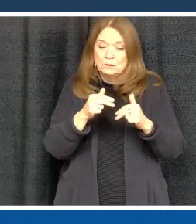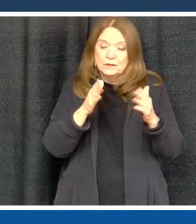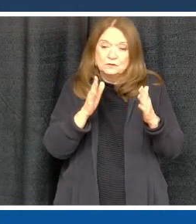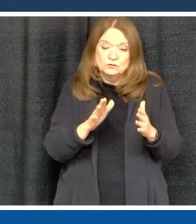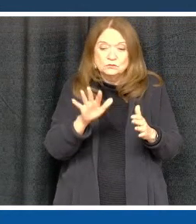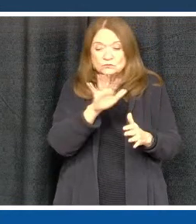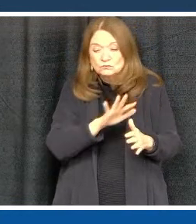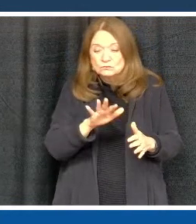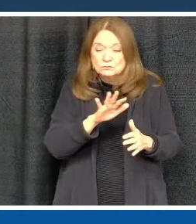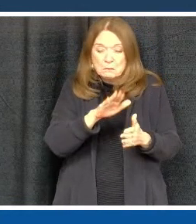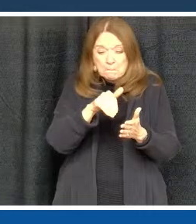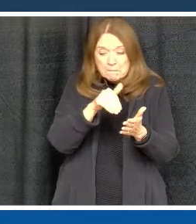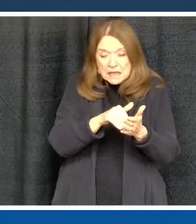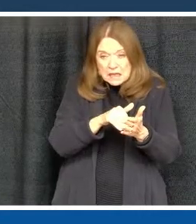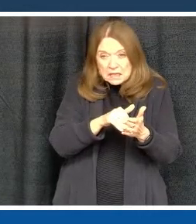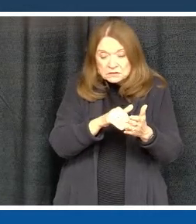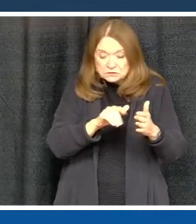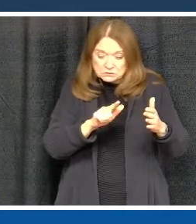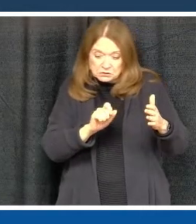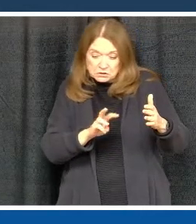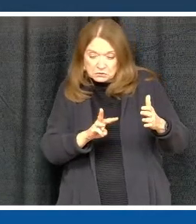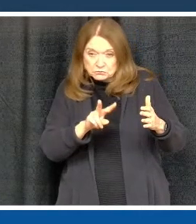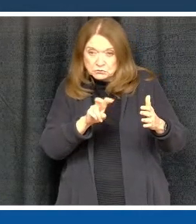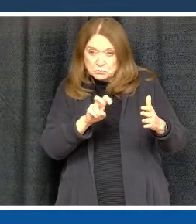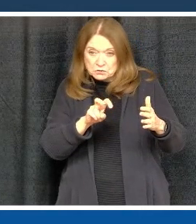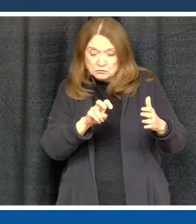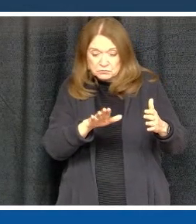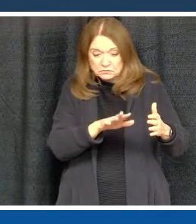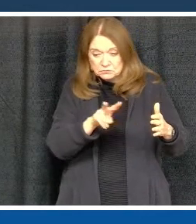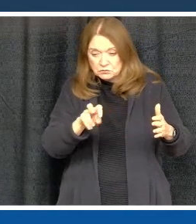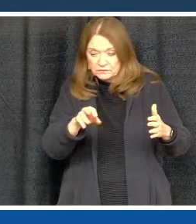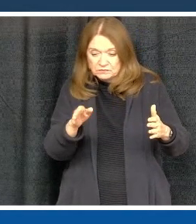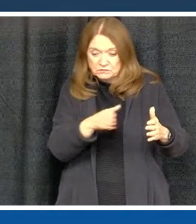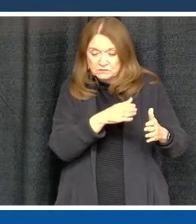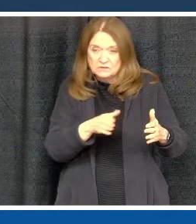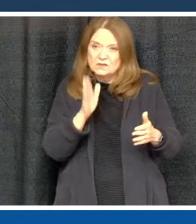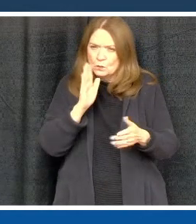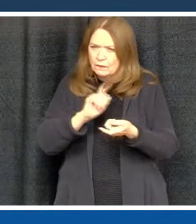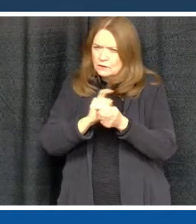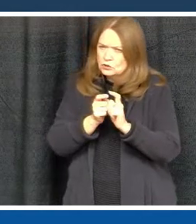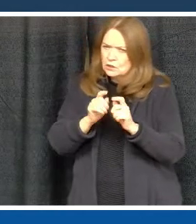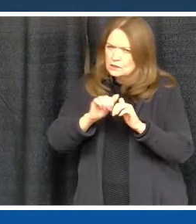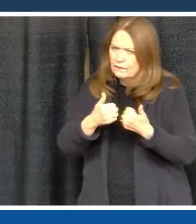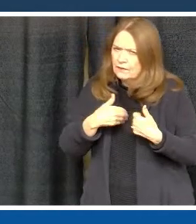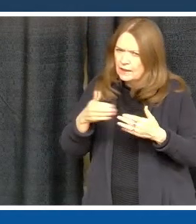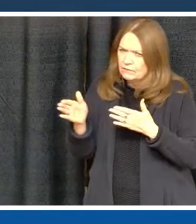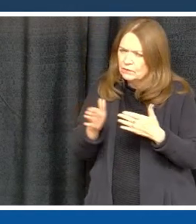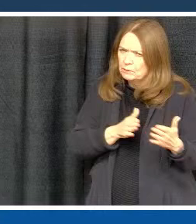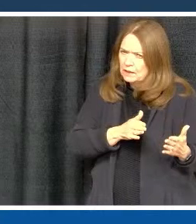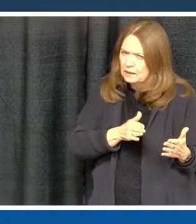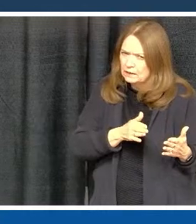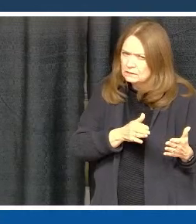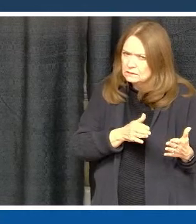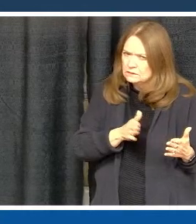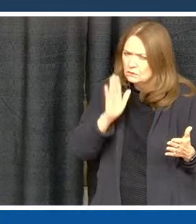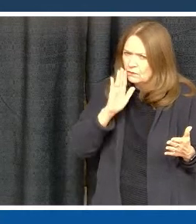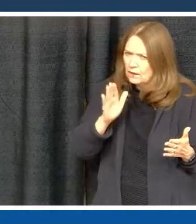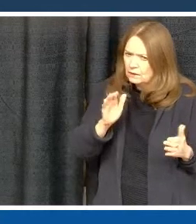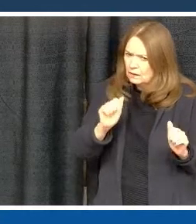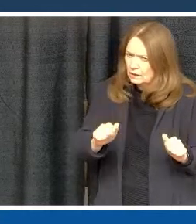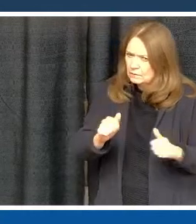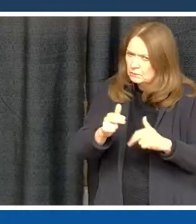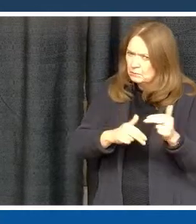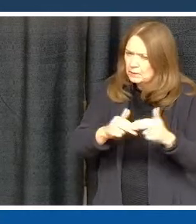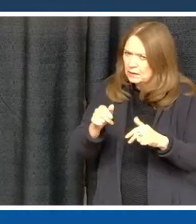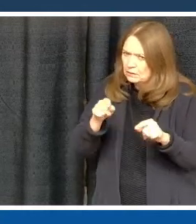to low 200s. So what would you suggest, that they change the way they have the plan set up so that they will be able to build